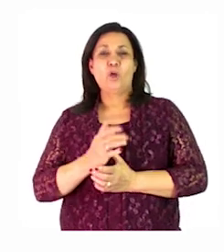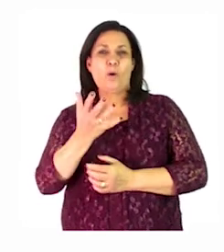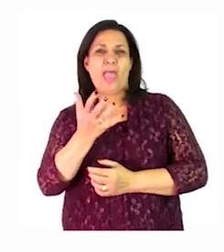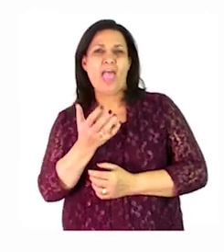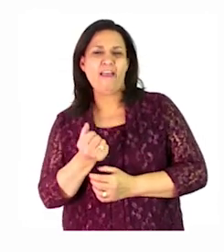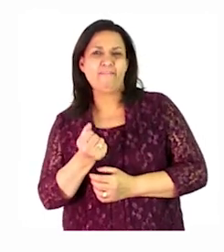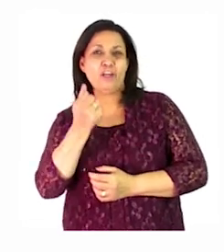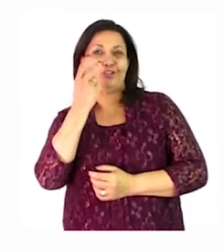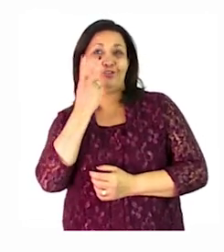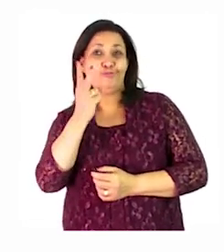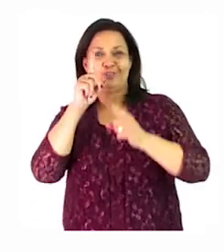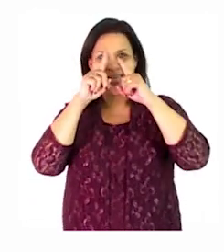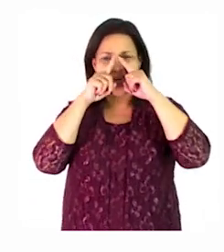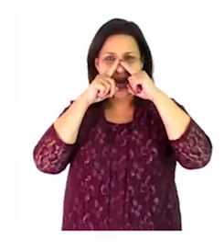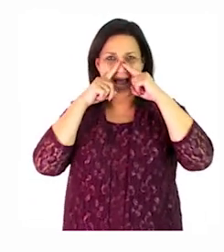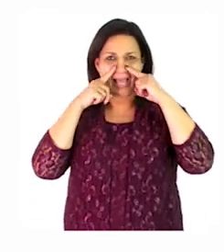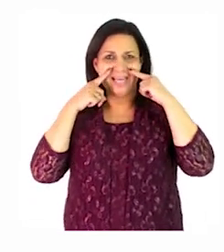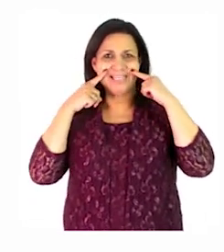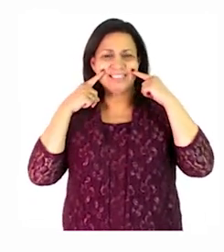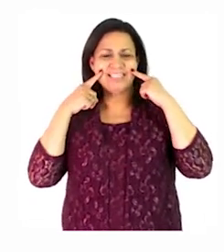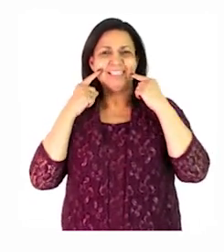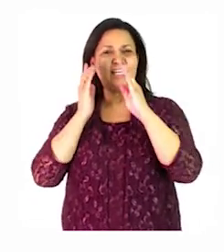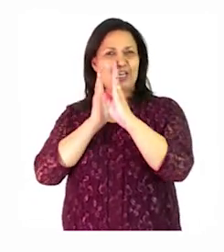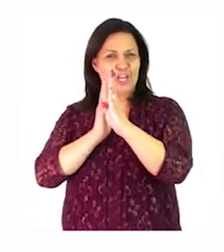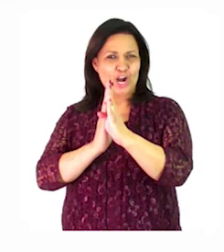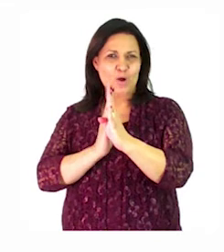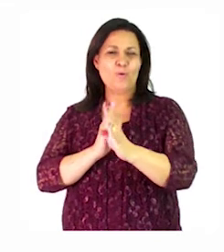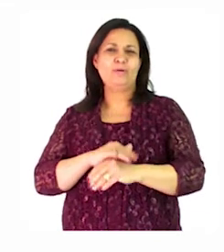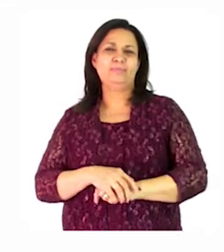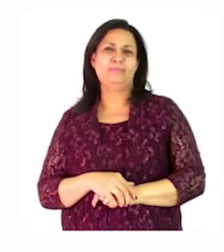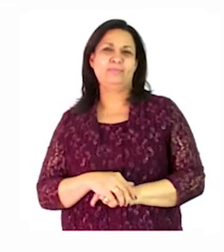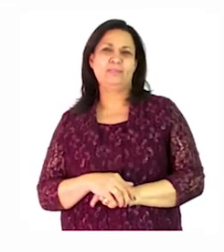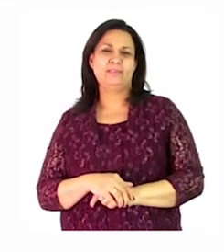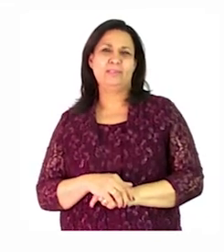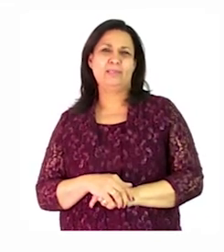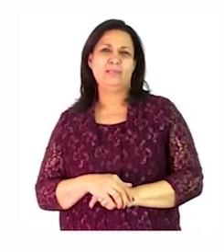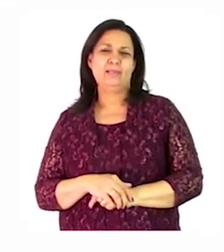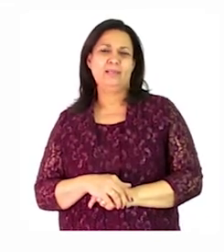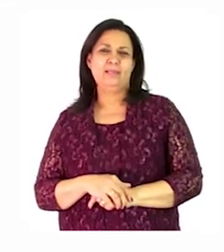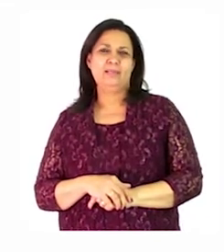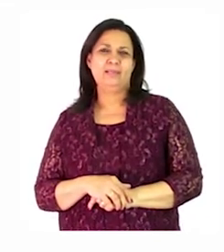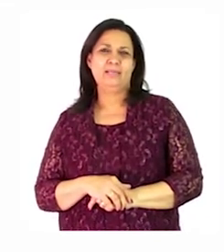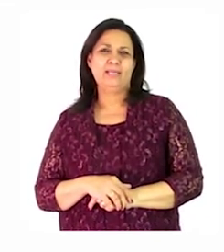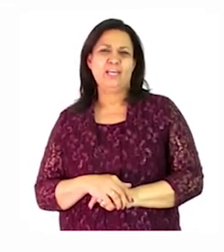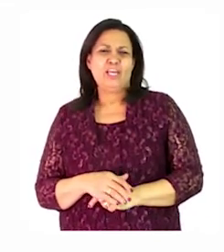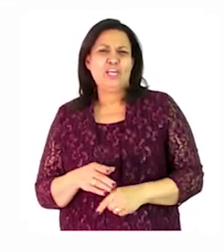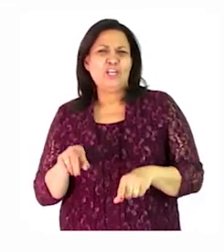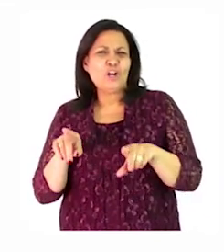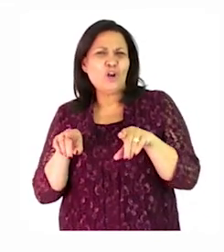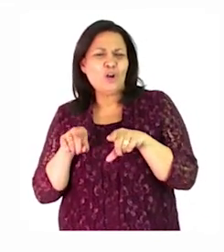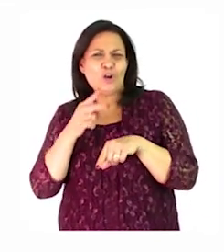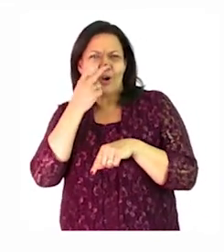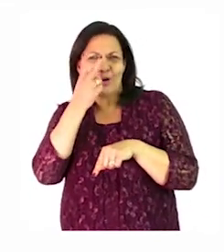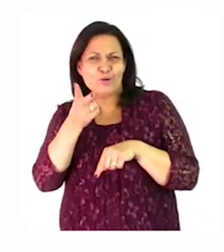2 tigers standing in a row. If you are not careful, you might think they